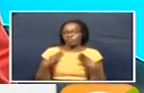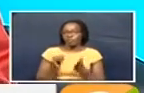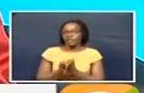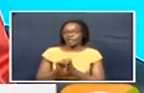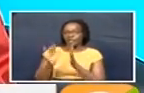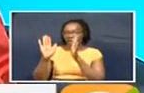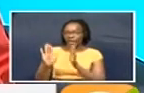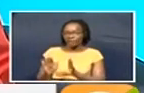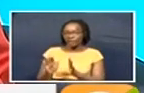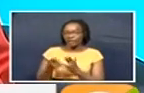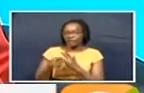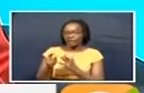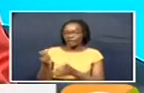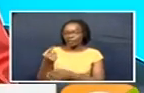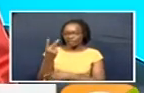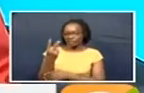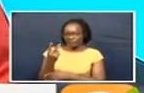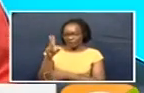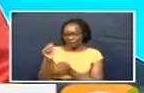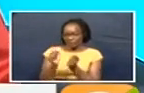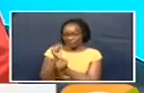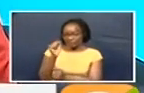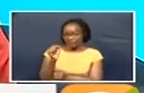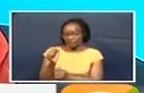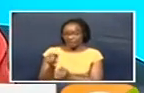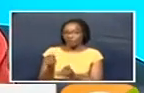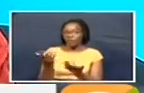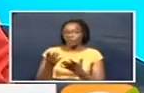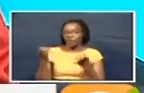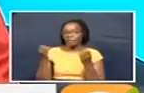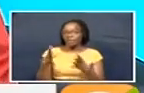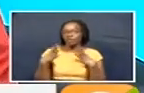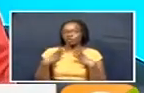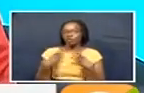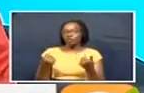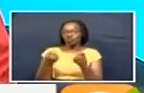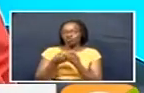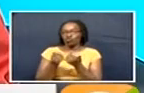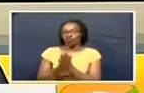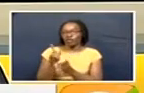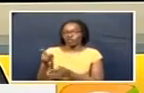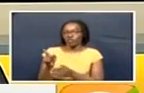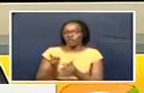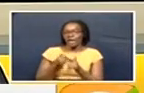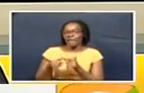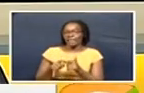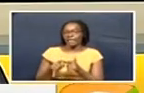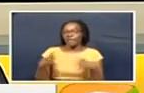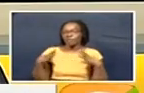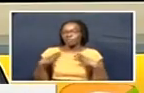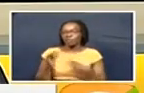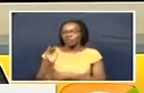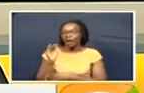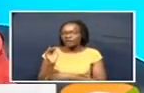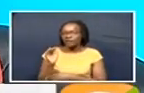which started sometime in February 2015, wowed many, including those who contested against you. And people asked